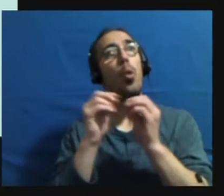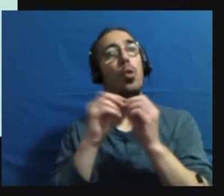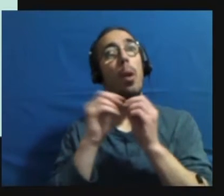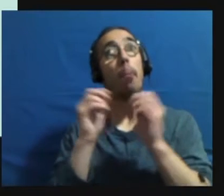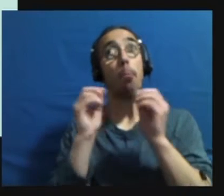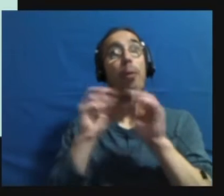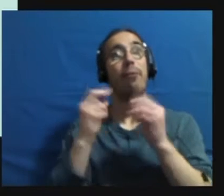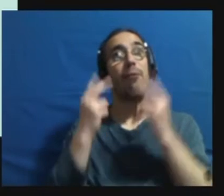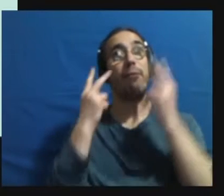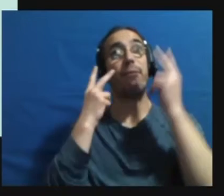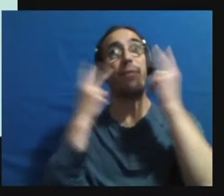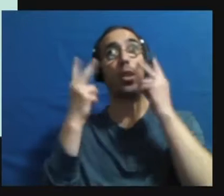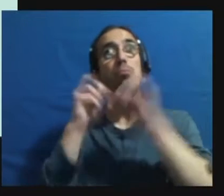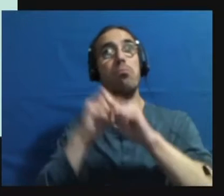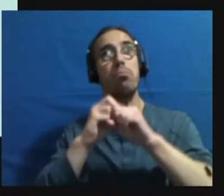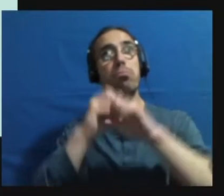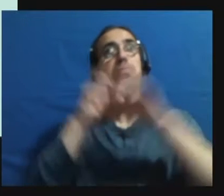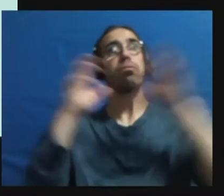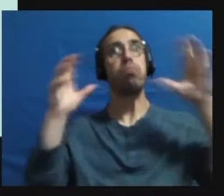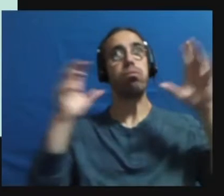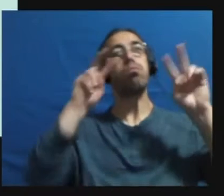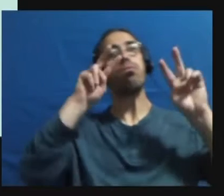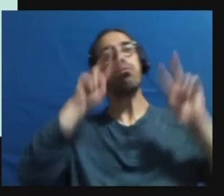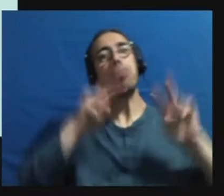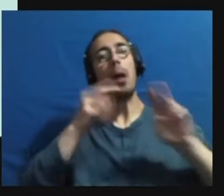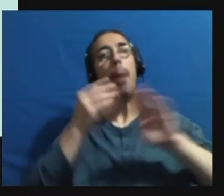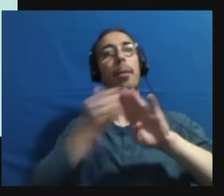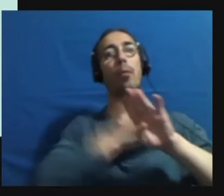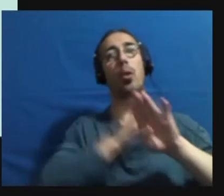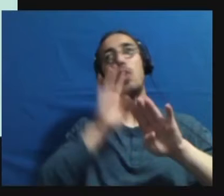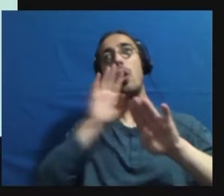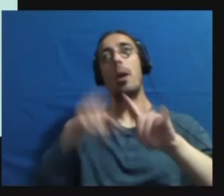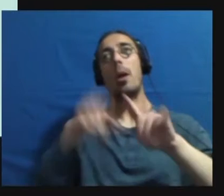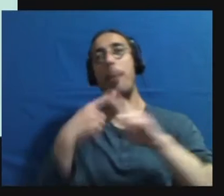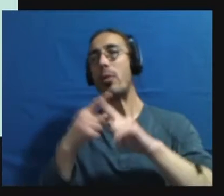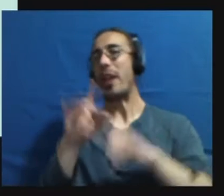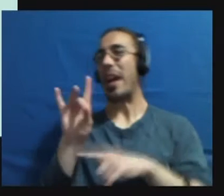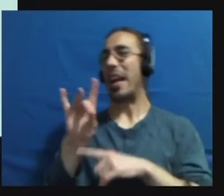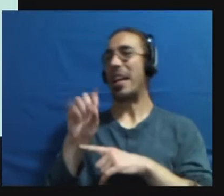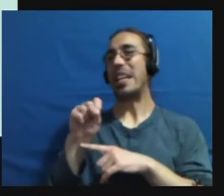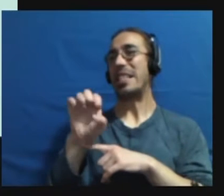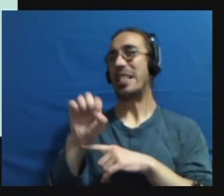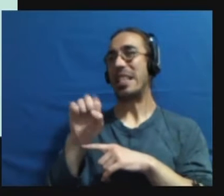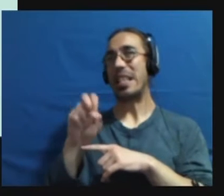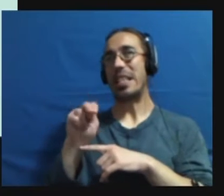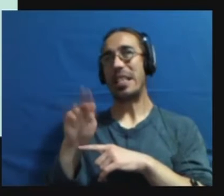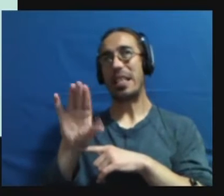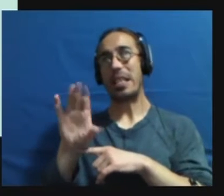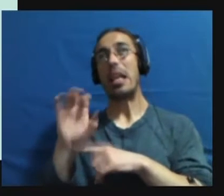before we dive deeper into the 8 senses and how these senses connect to stems.